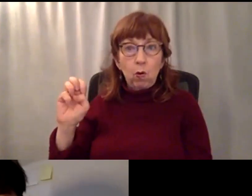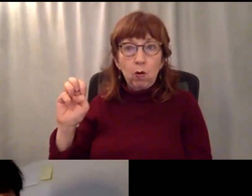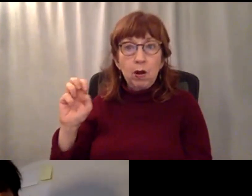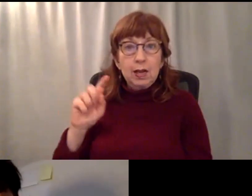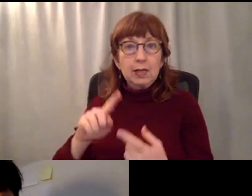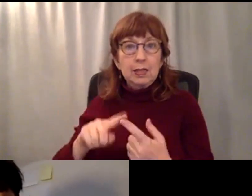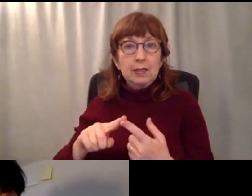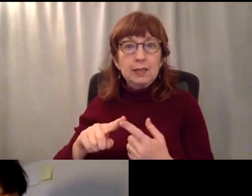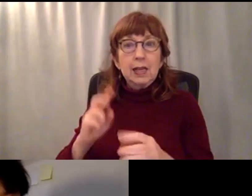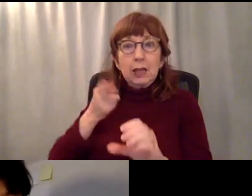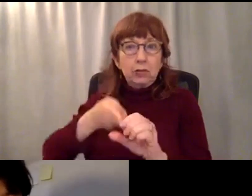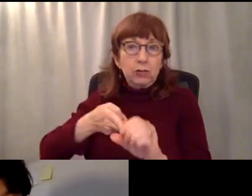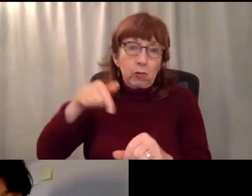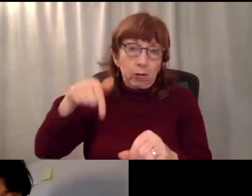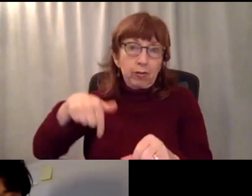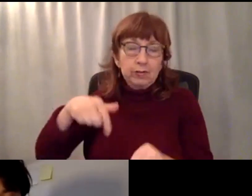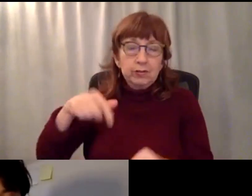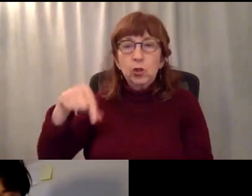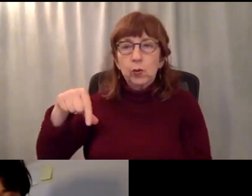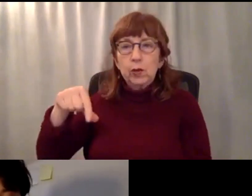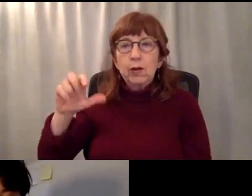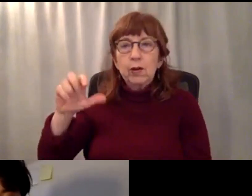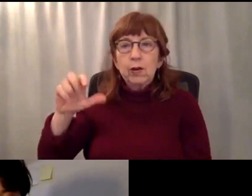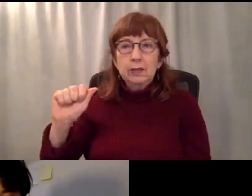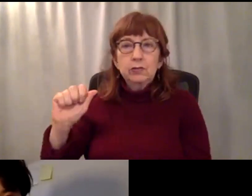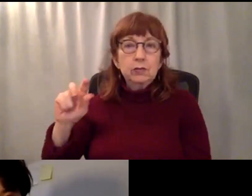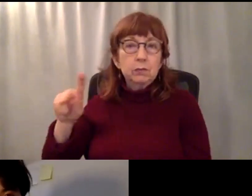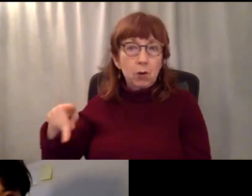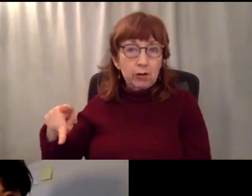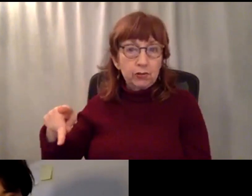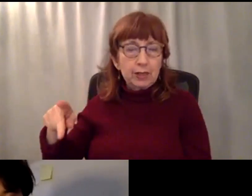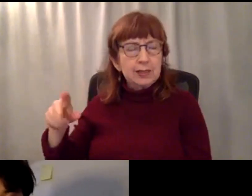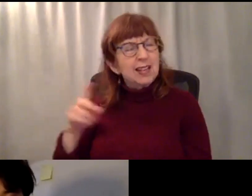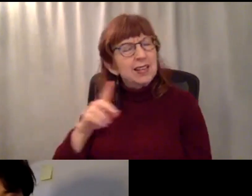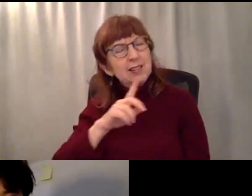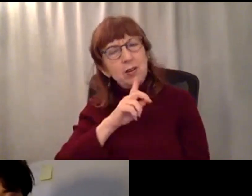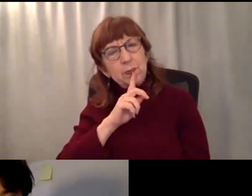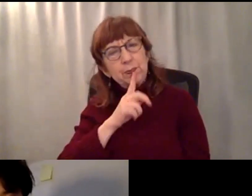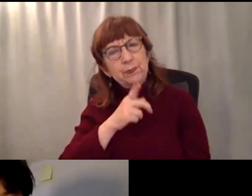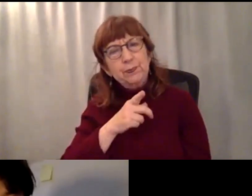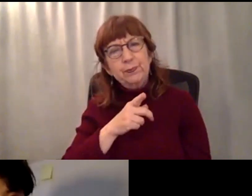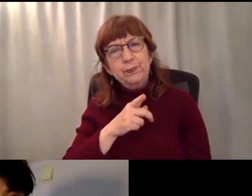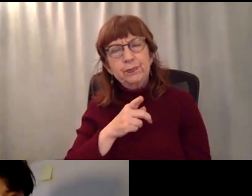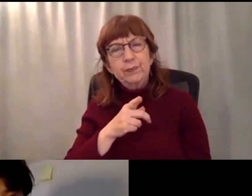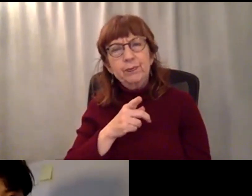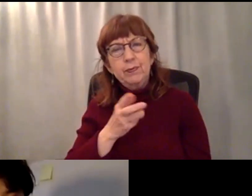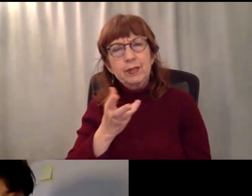joined Queer Ancestors Project. So, like, you know, sort of